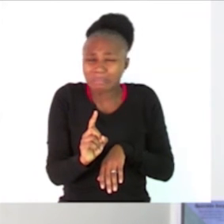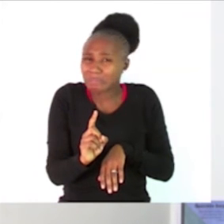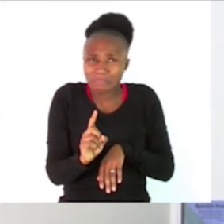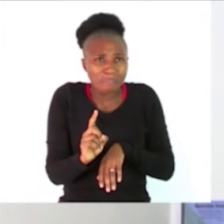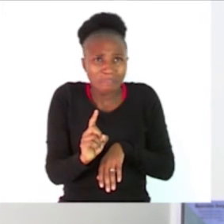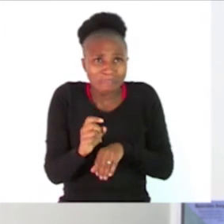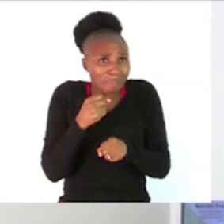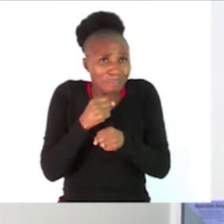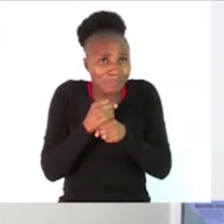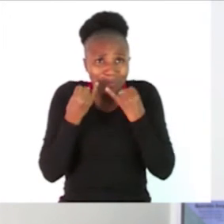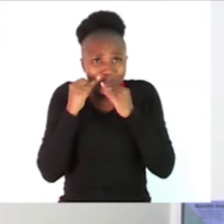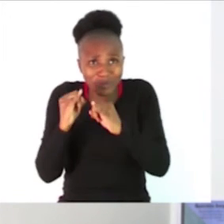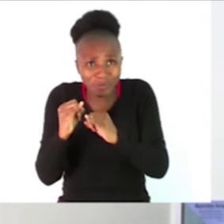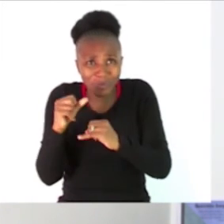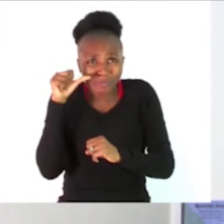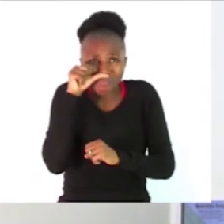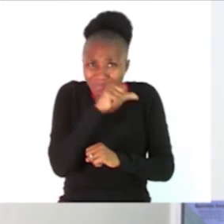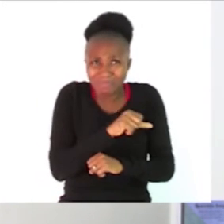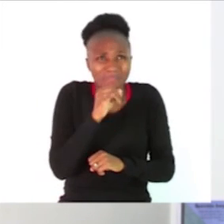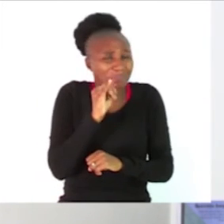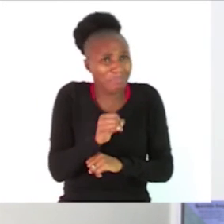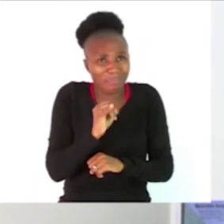very difficult, right? Okay, so